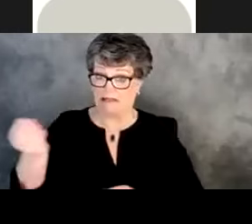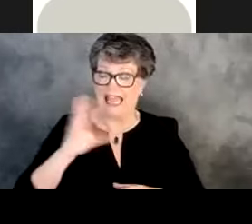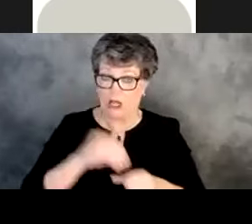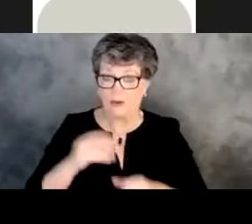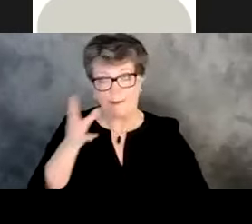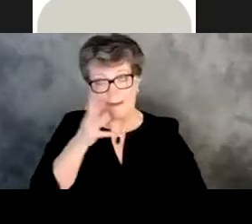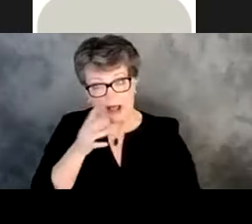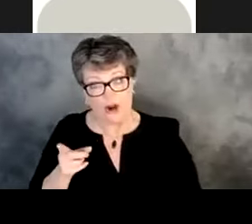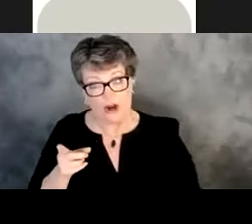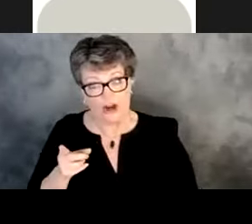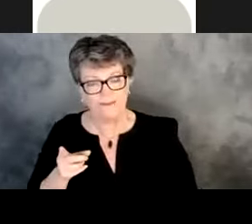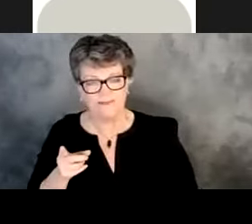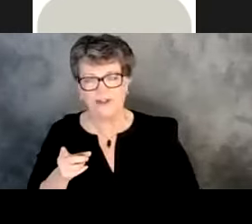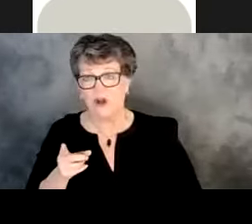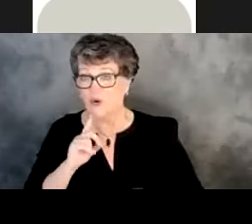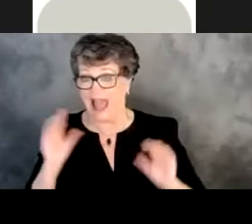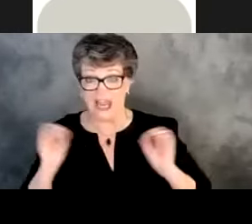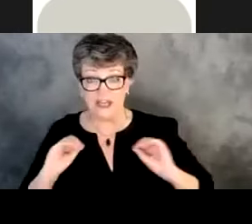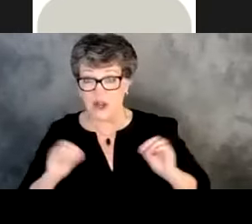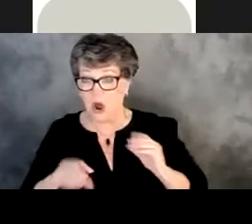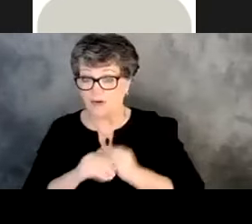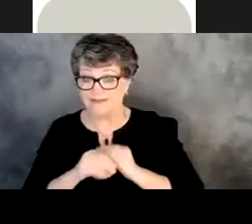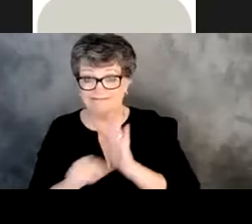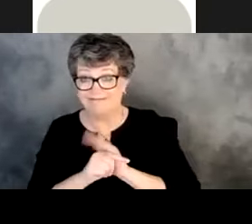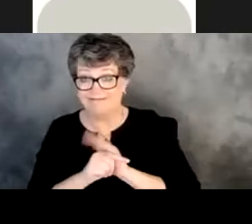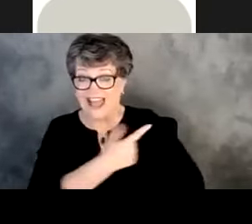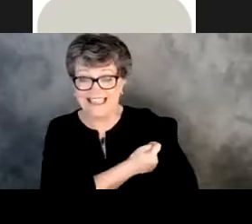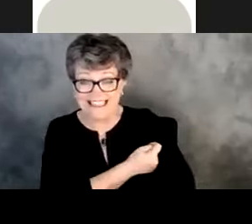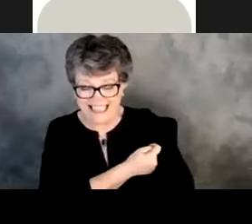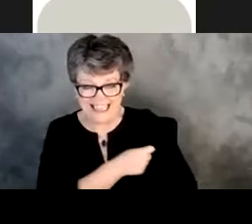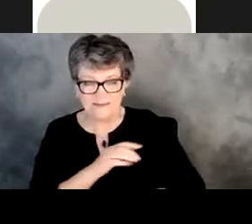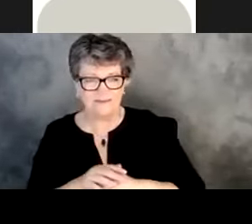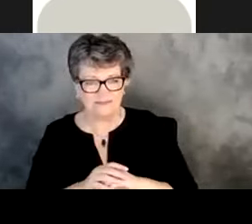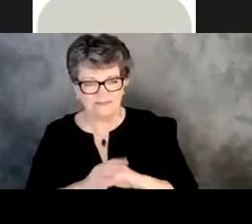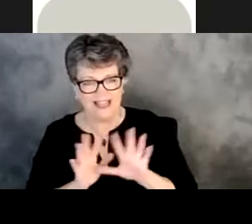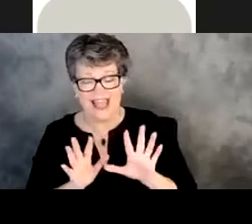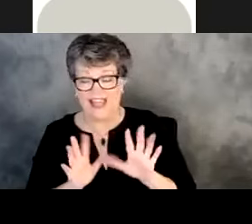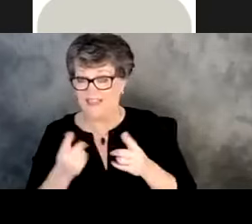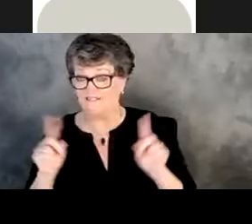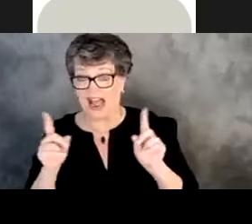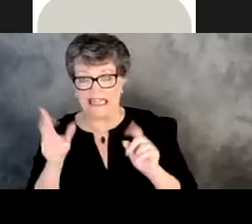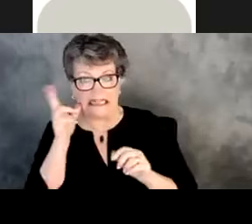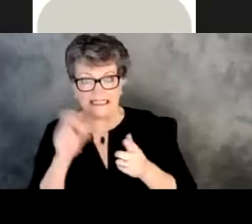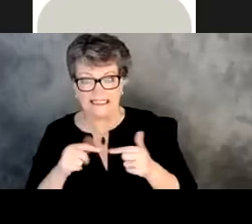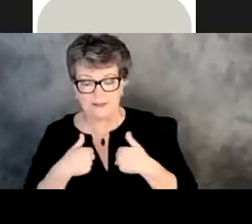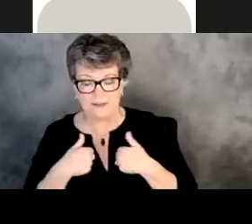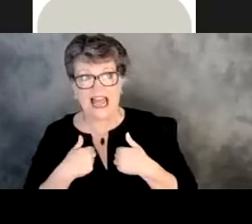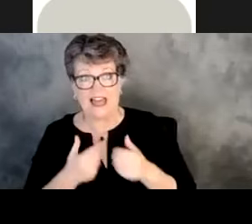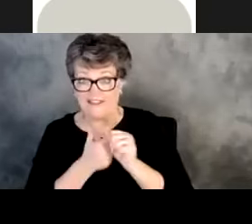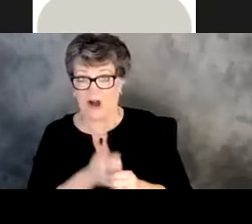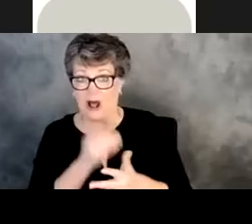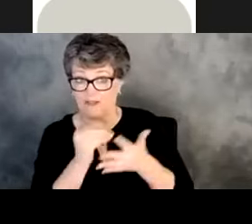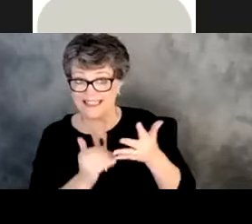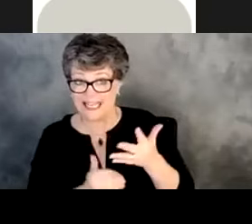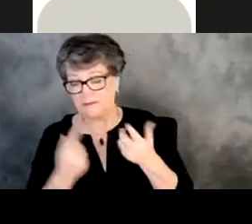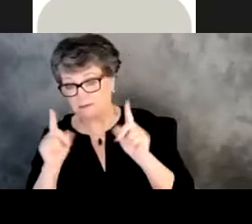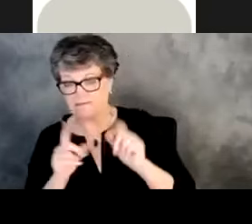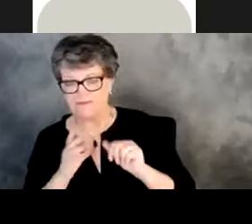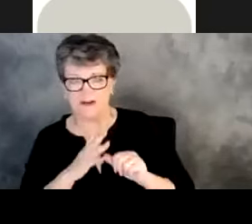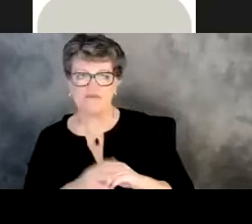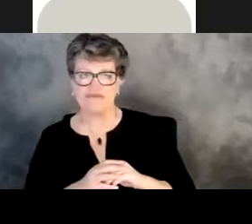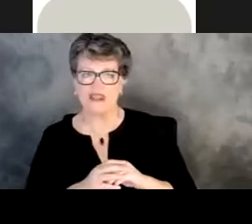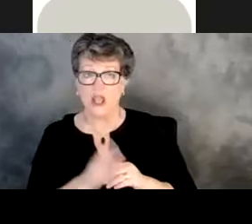mother, who had no side effects to the vaccine, but they finally listened to me and they did follow these steps in detail. So you want